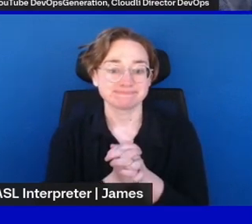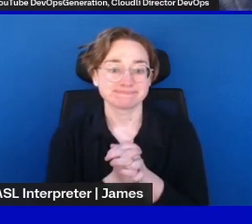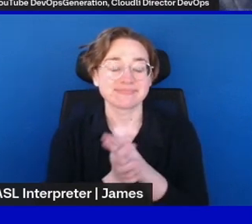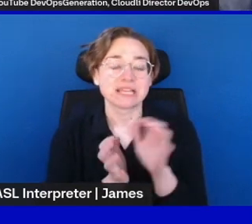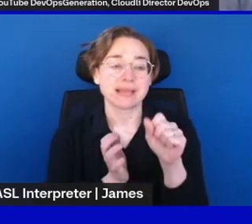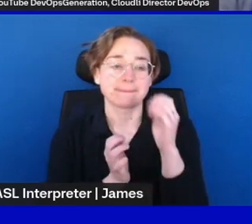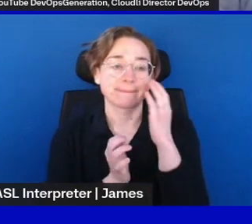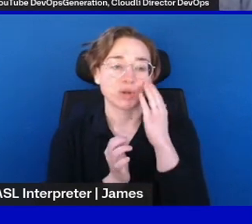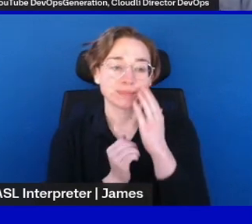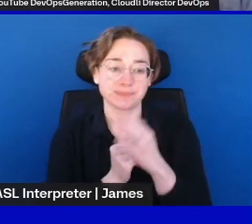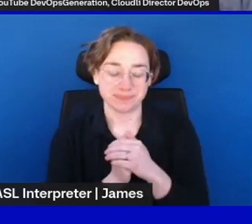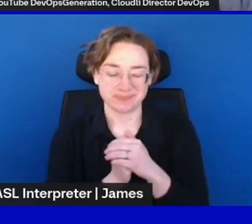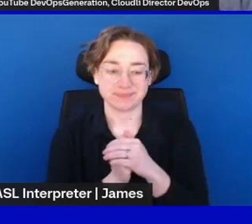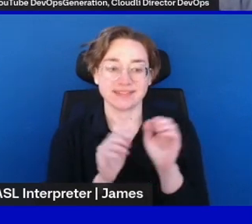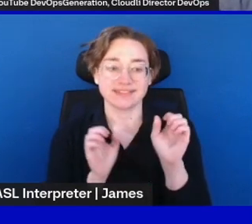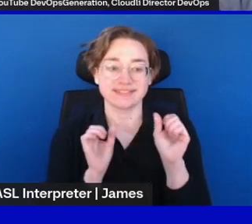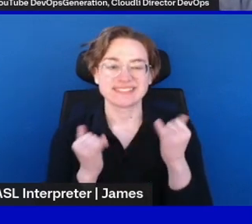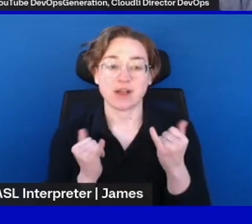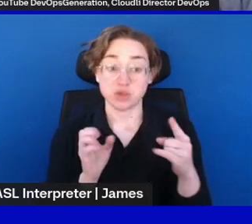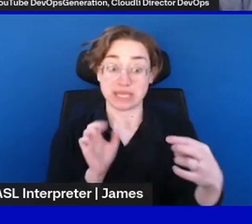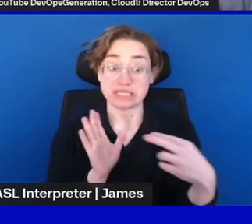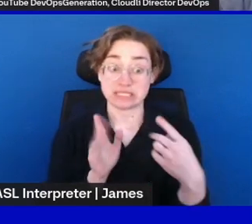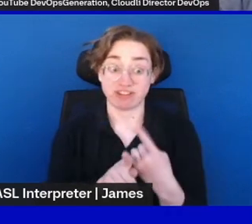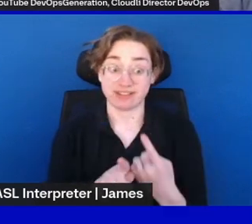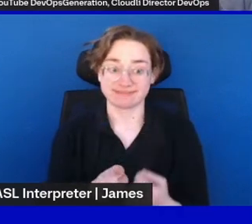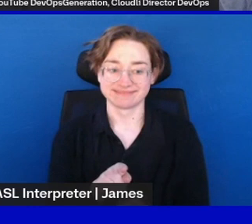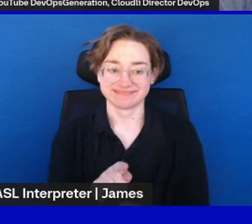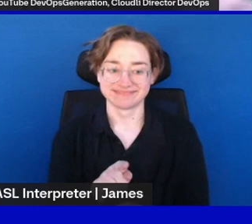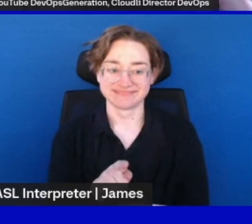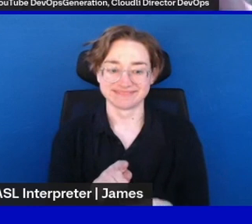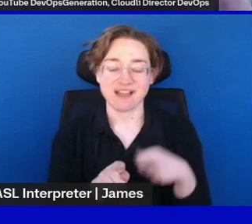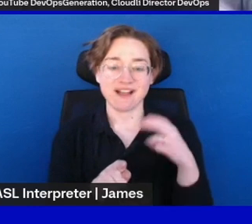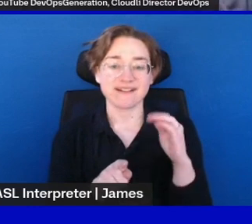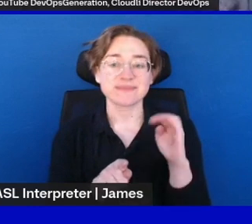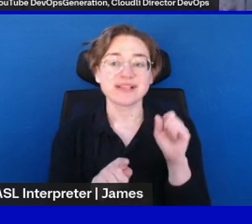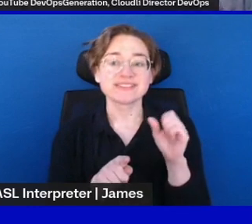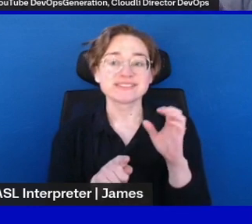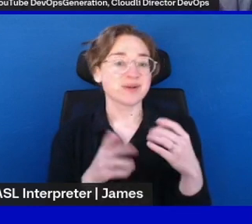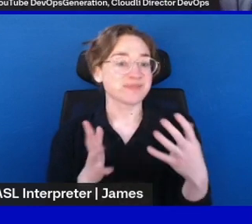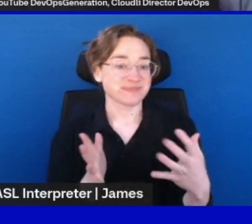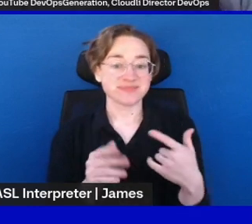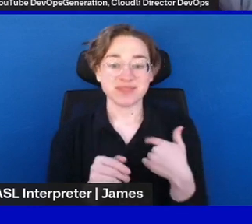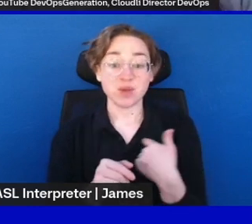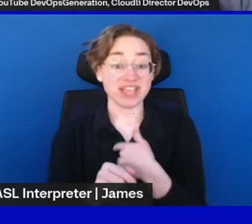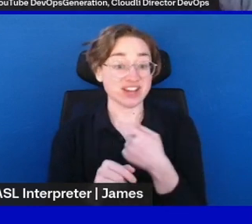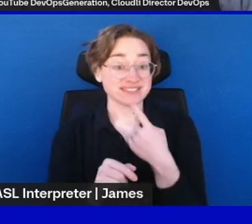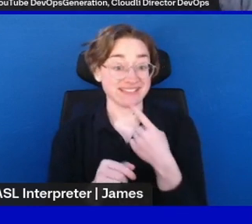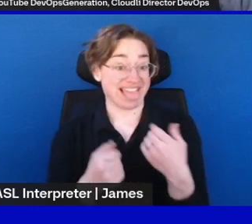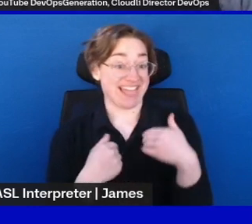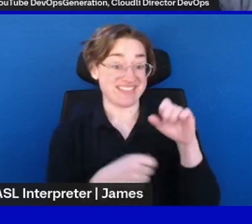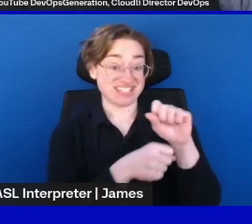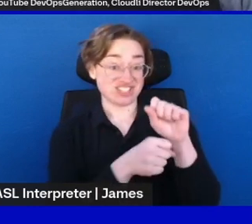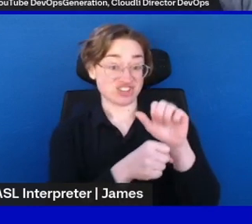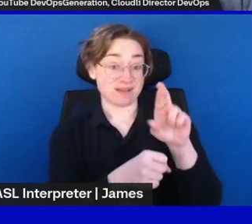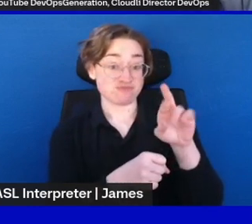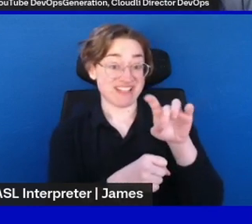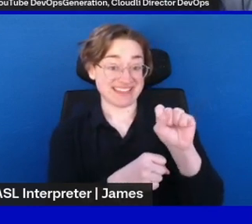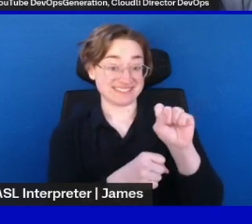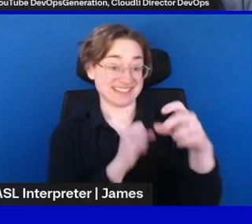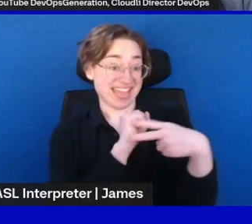I know. Now you can see it, right? So we're saying that I have this job. We're calling this Redis cache